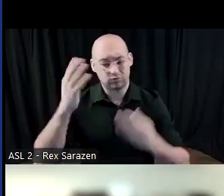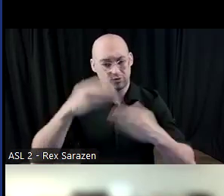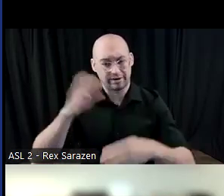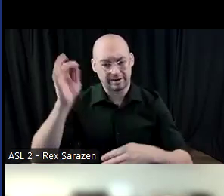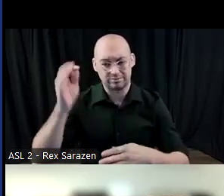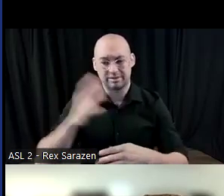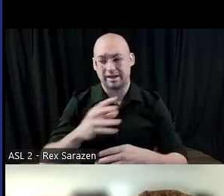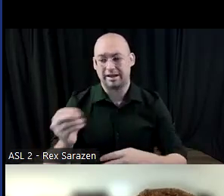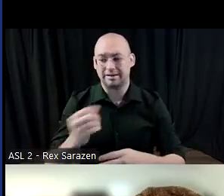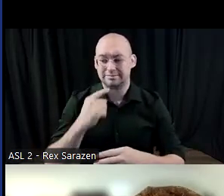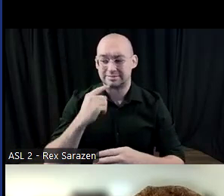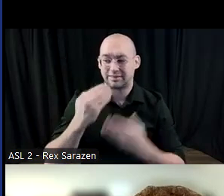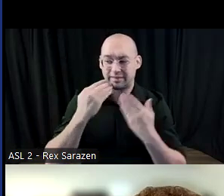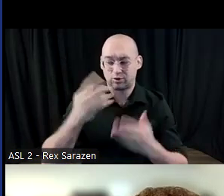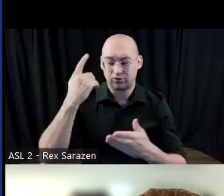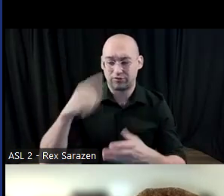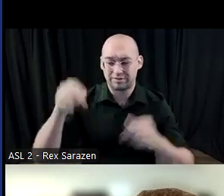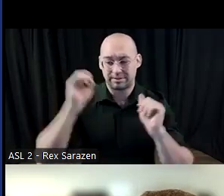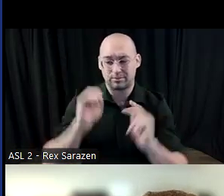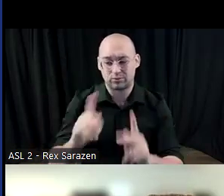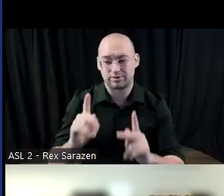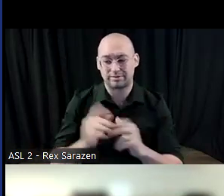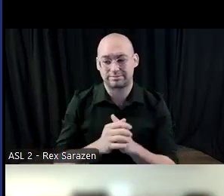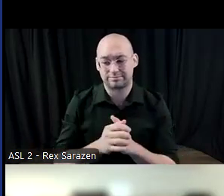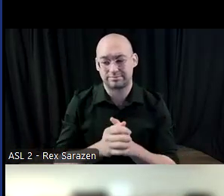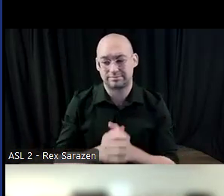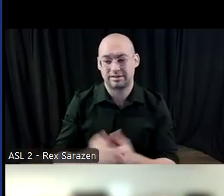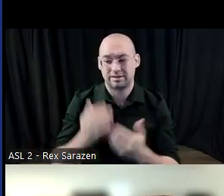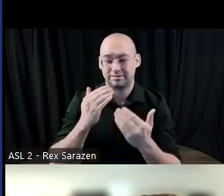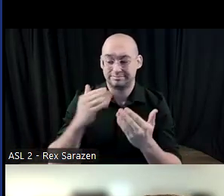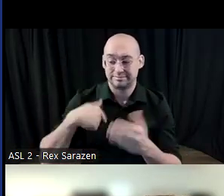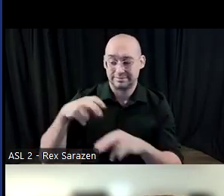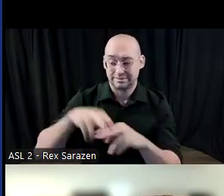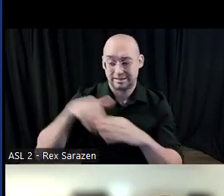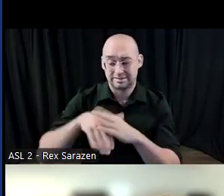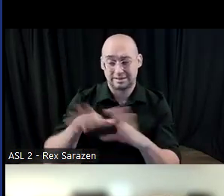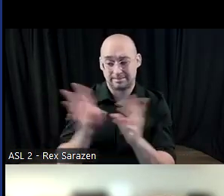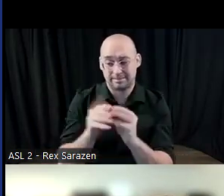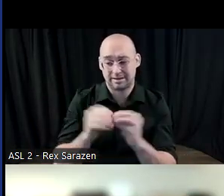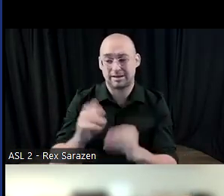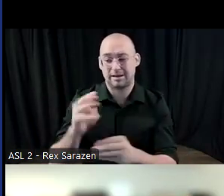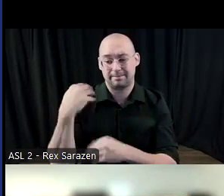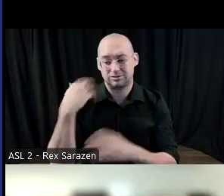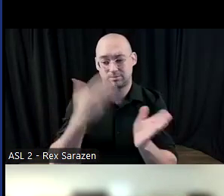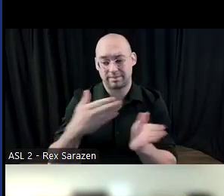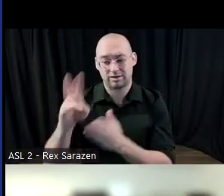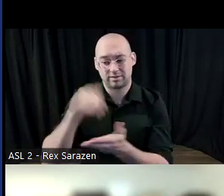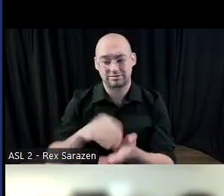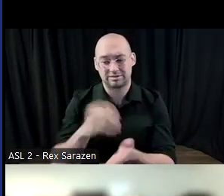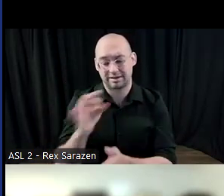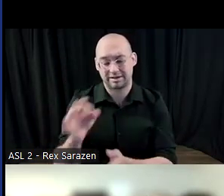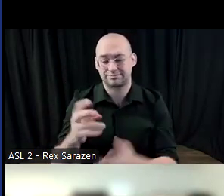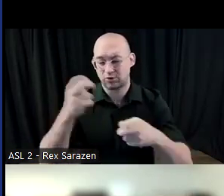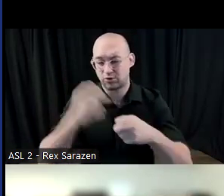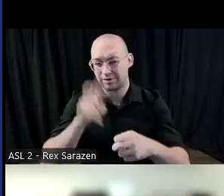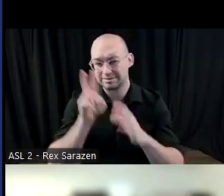this opportunity. Sitting in one of the first meetings regarding the Master Plan for Aging in 2019, it was a little difficult to foresee that the